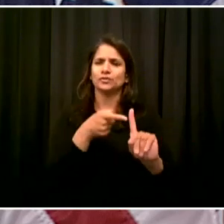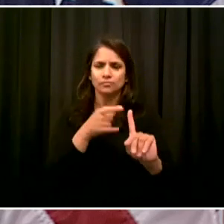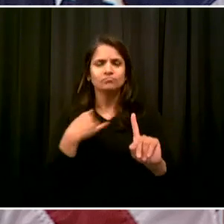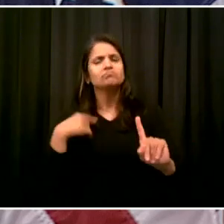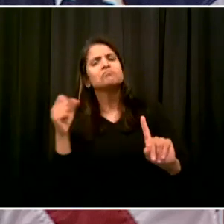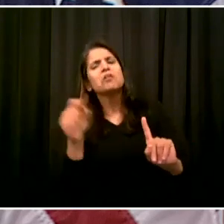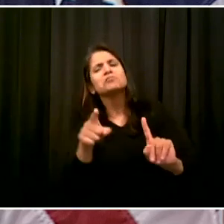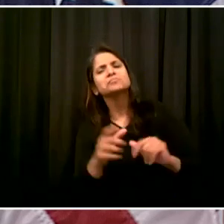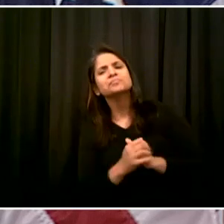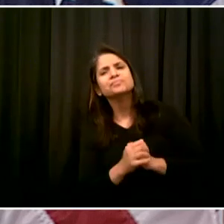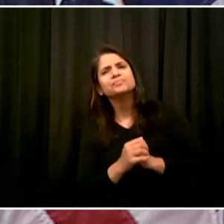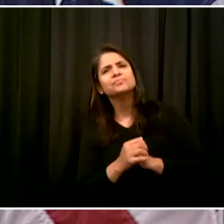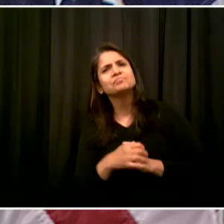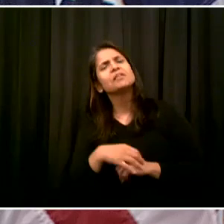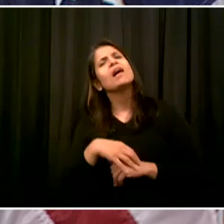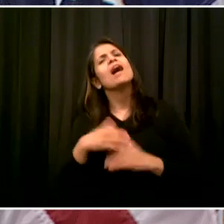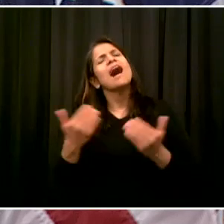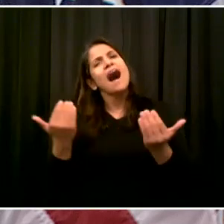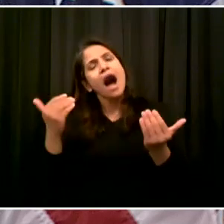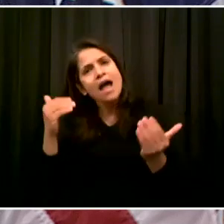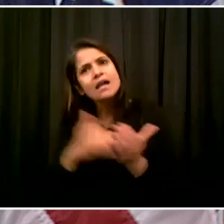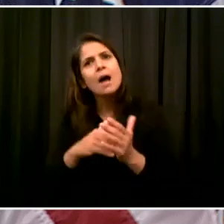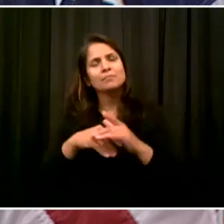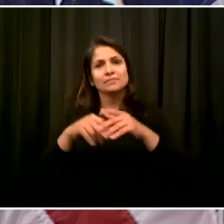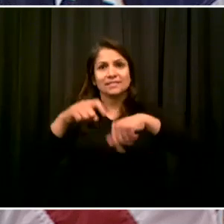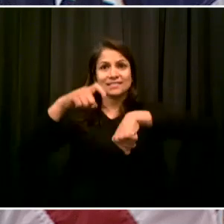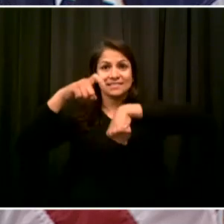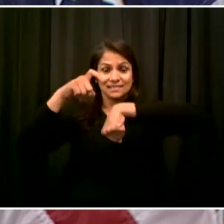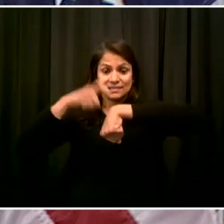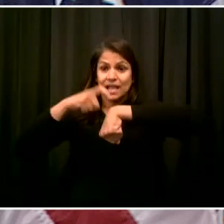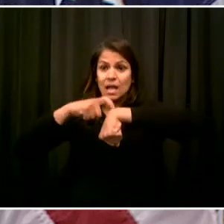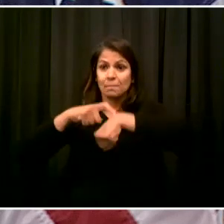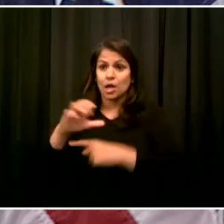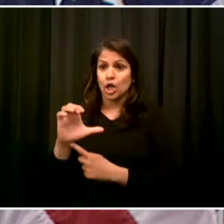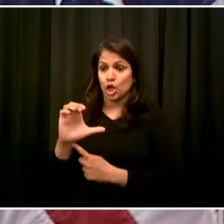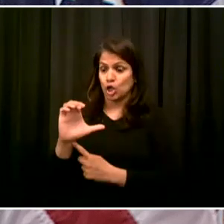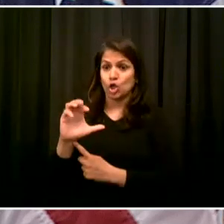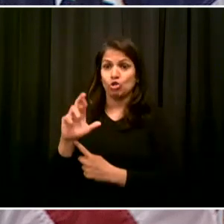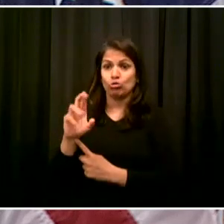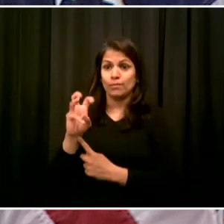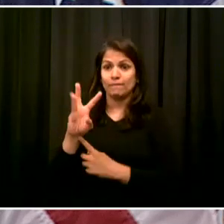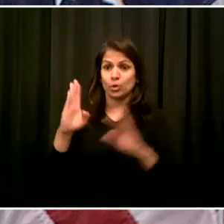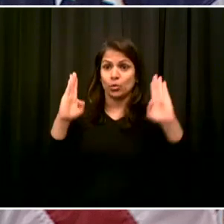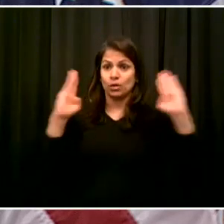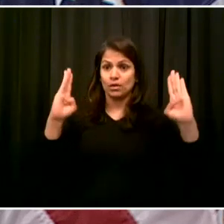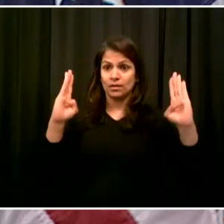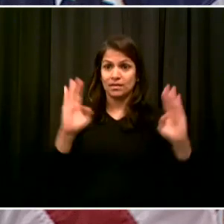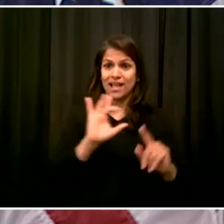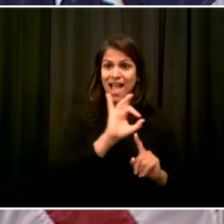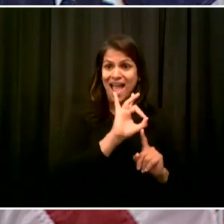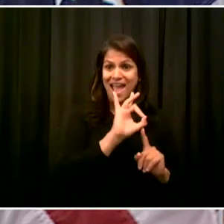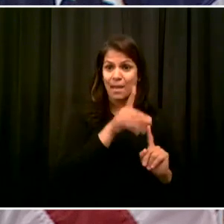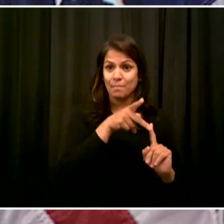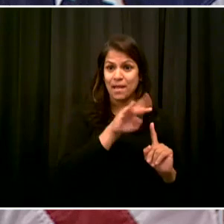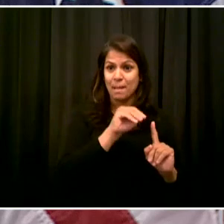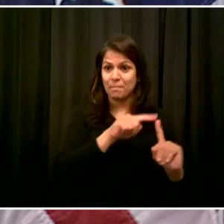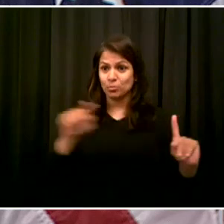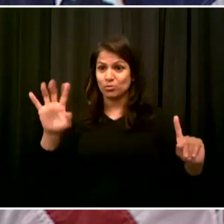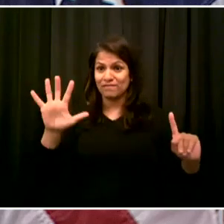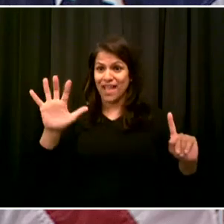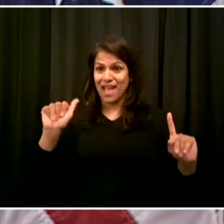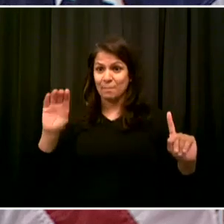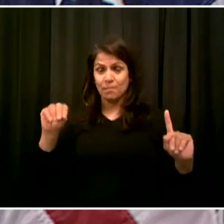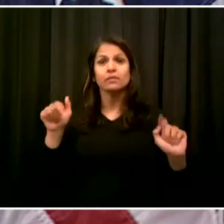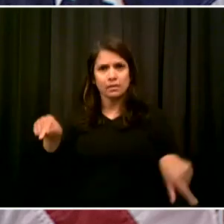the curfew, because some cities that have imposed curfew have already canceled it.